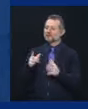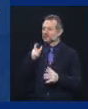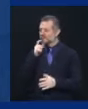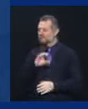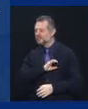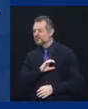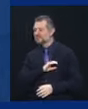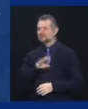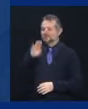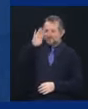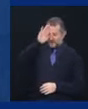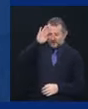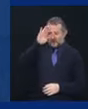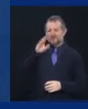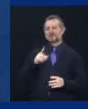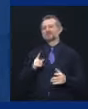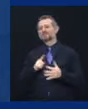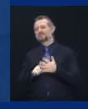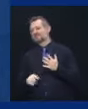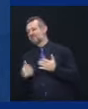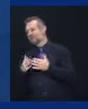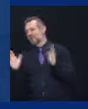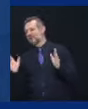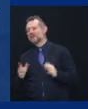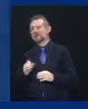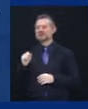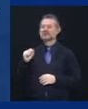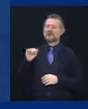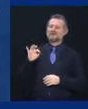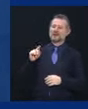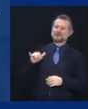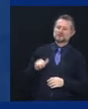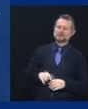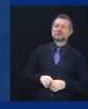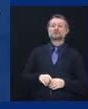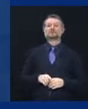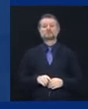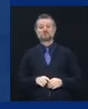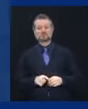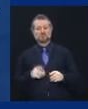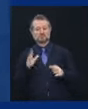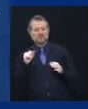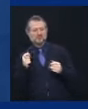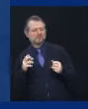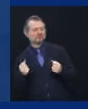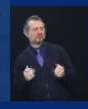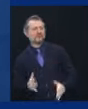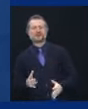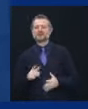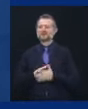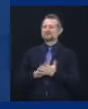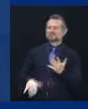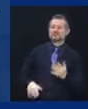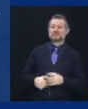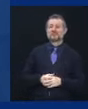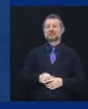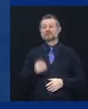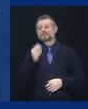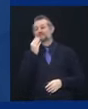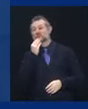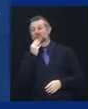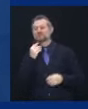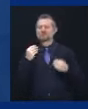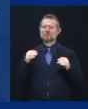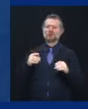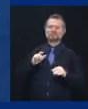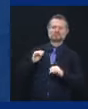firefighters, public safety officers, transit workers, grocery food, teachers. That's